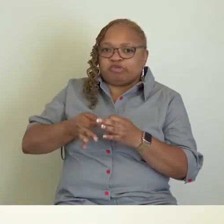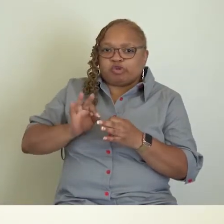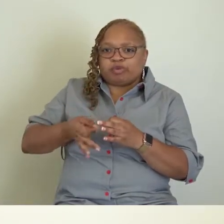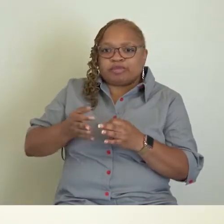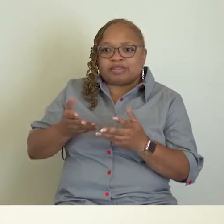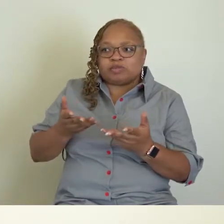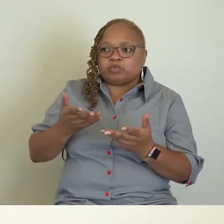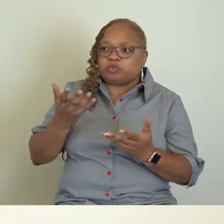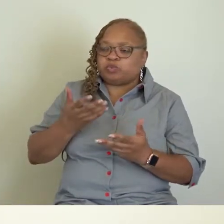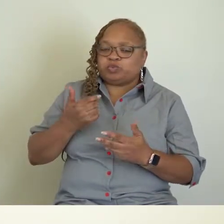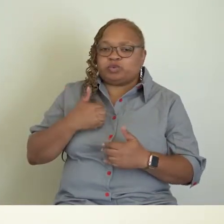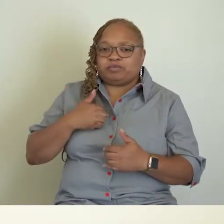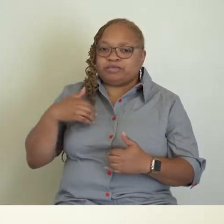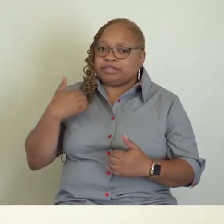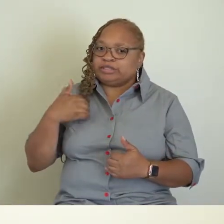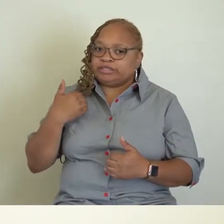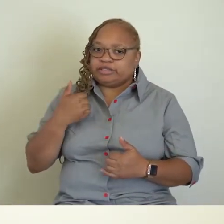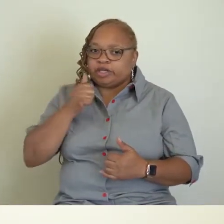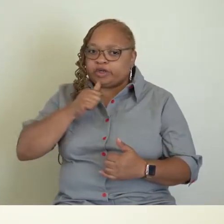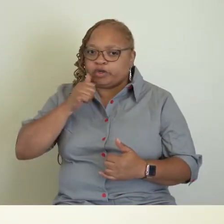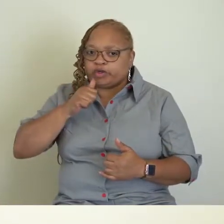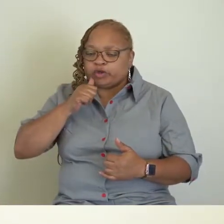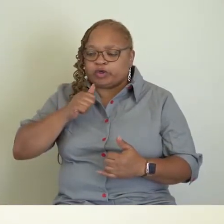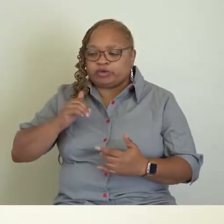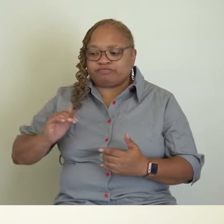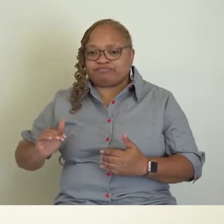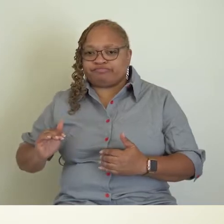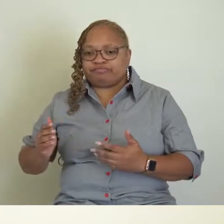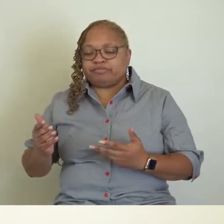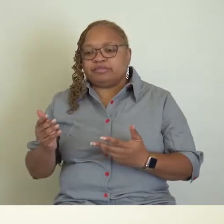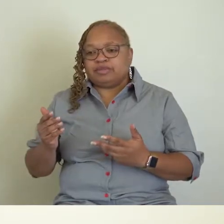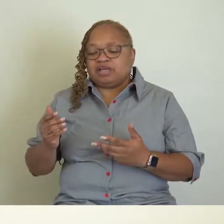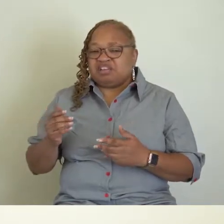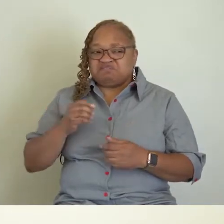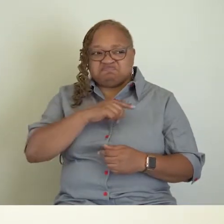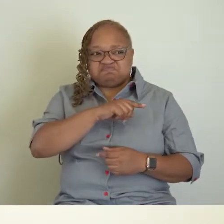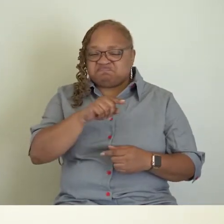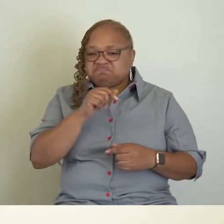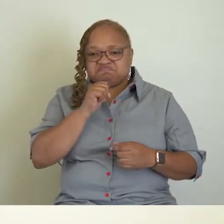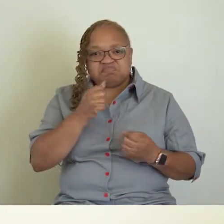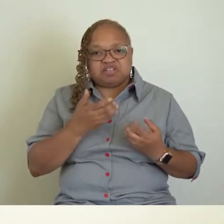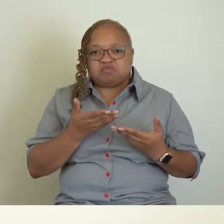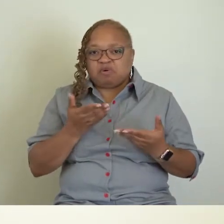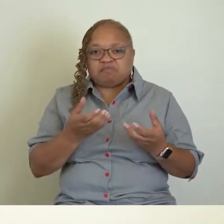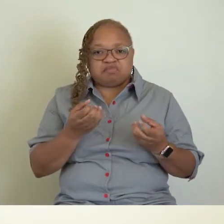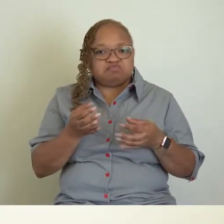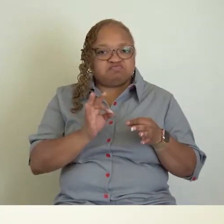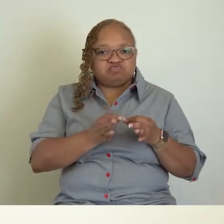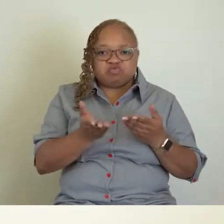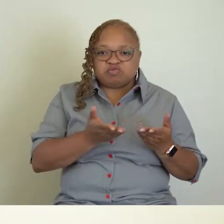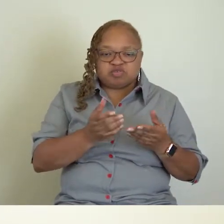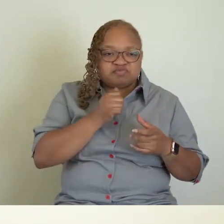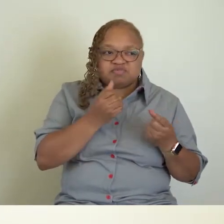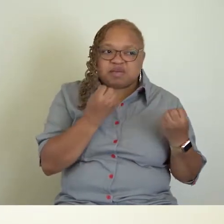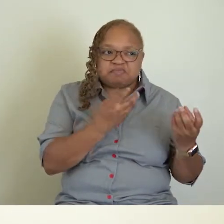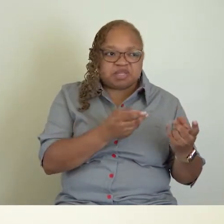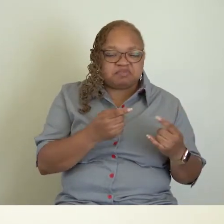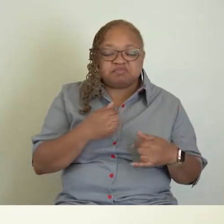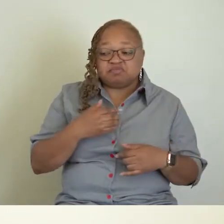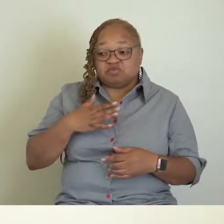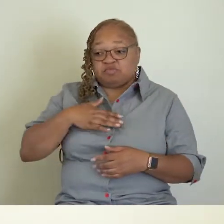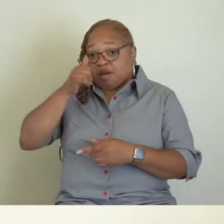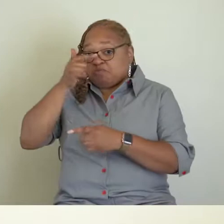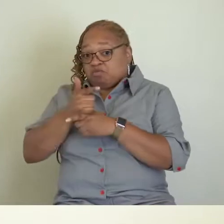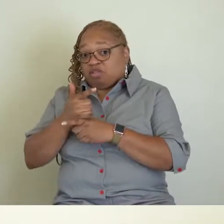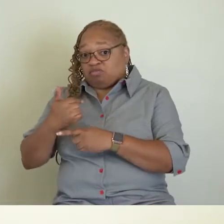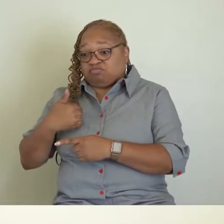so I'm really telling my age a little bit. And there was not very many interpreters, so my older brother and I had to be our